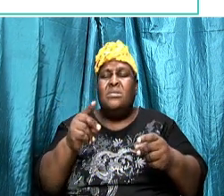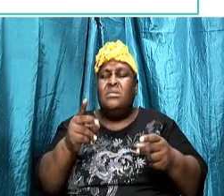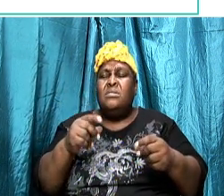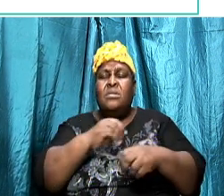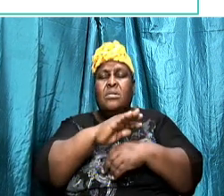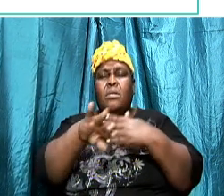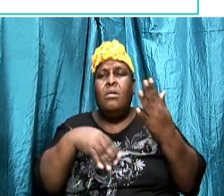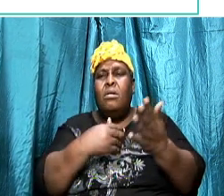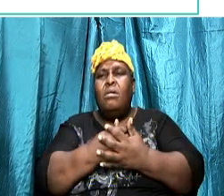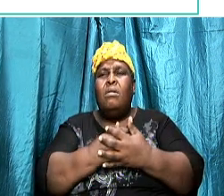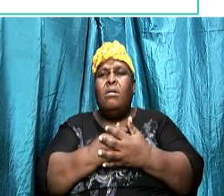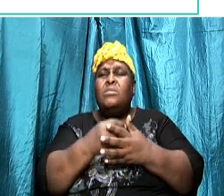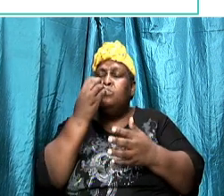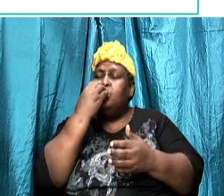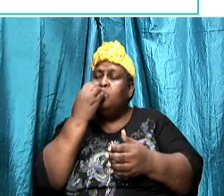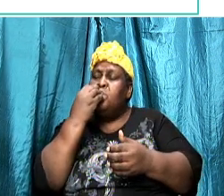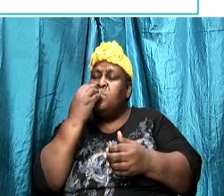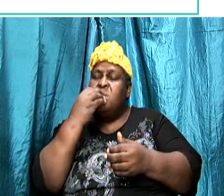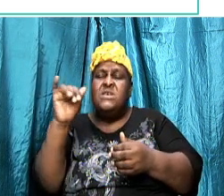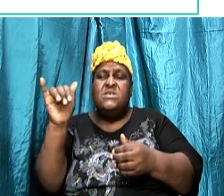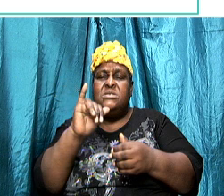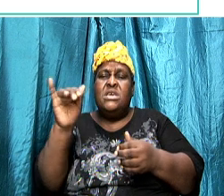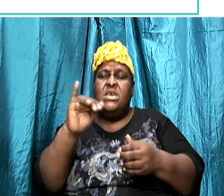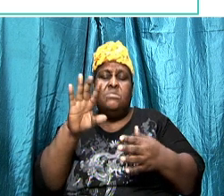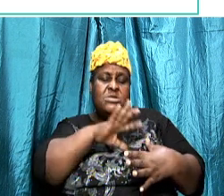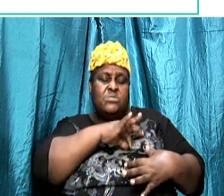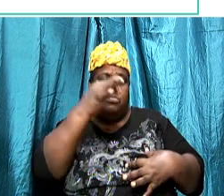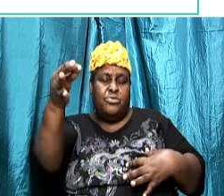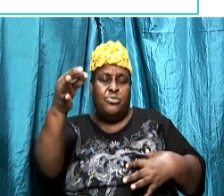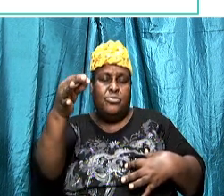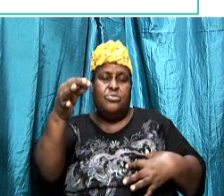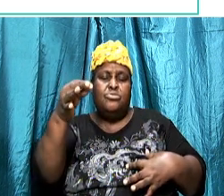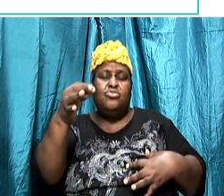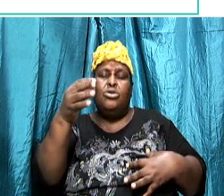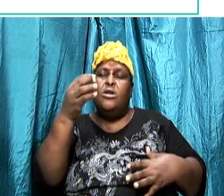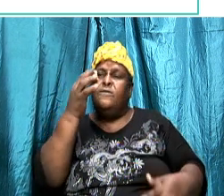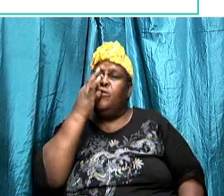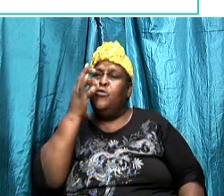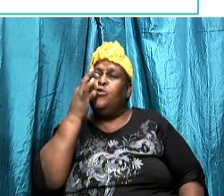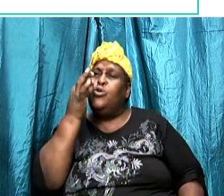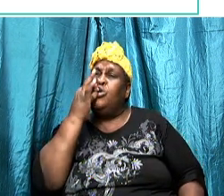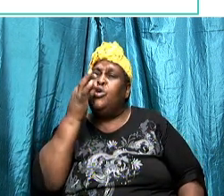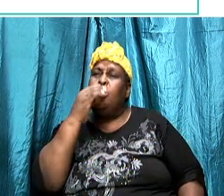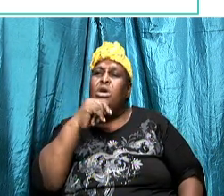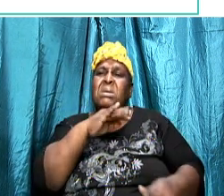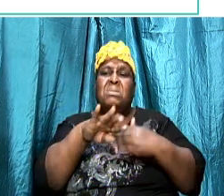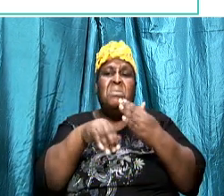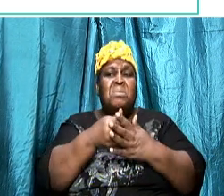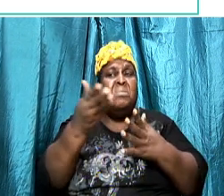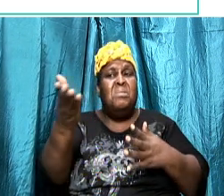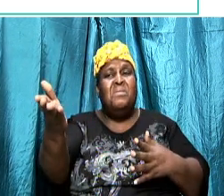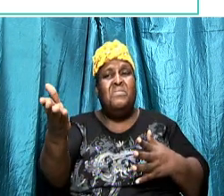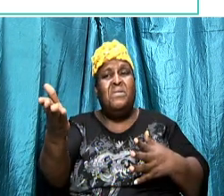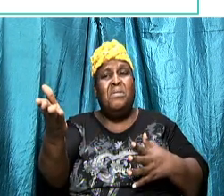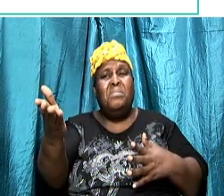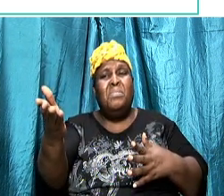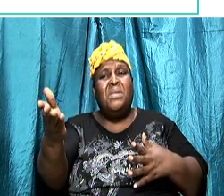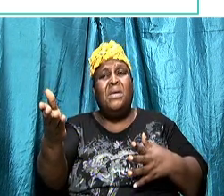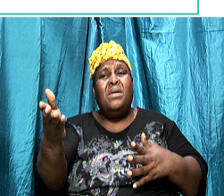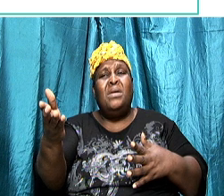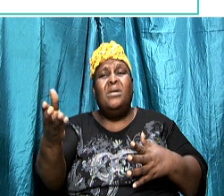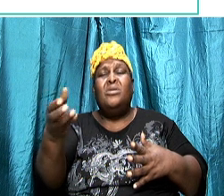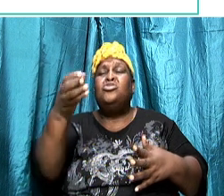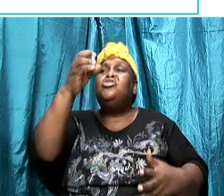all of them did eat of the same spiritual food. And all of them, they